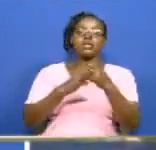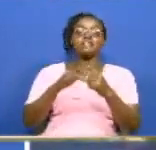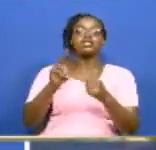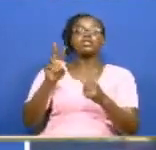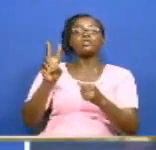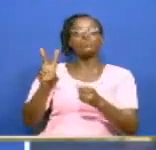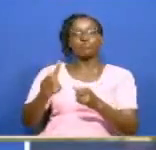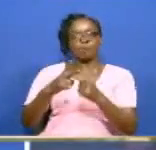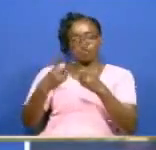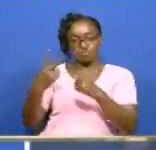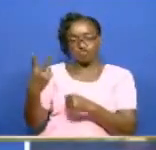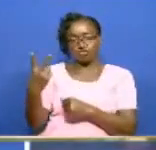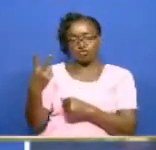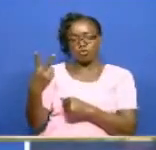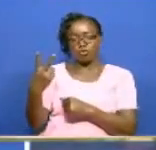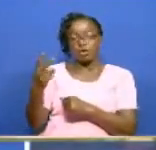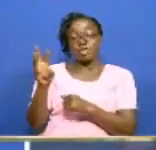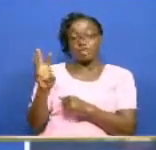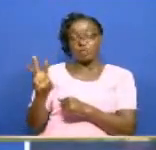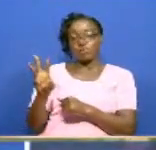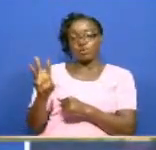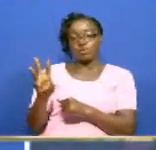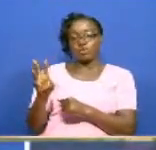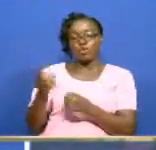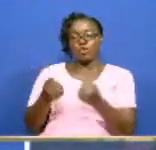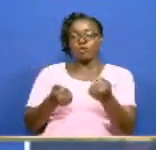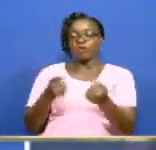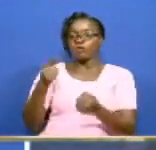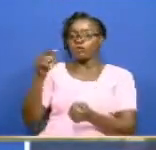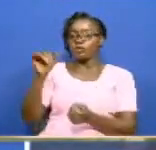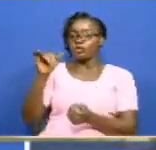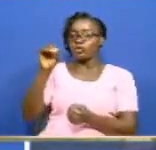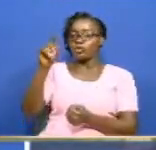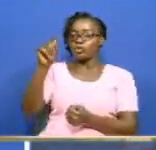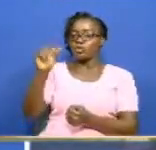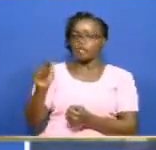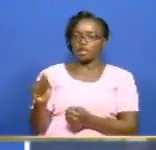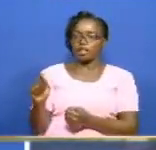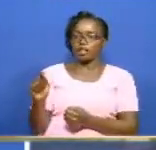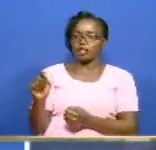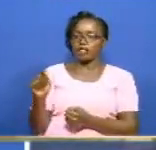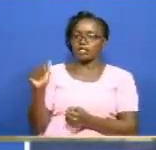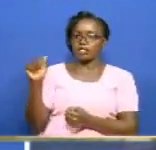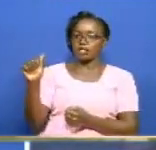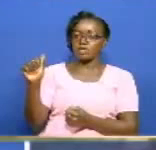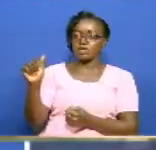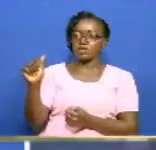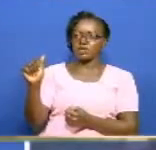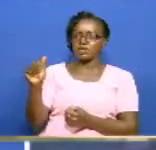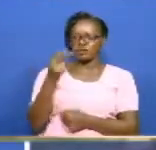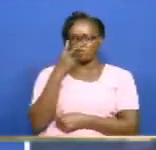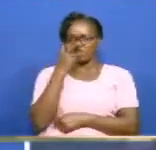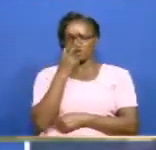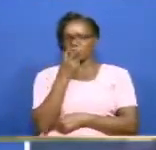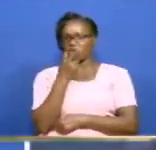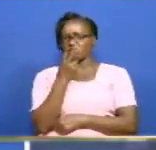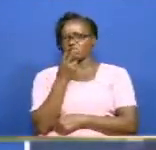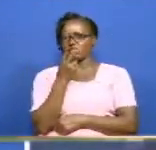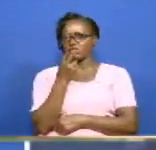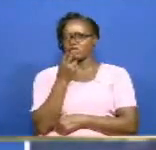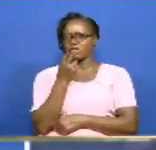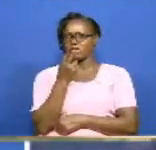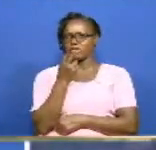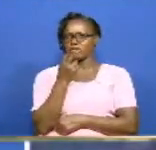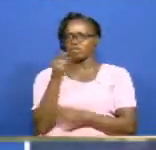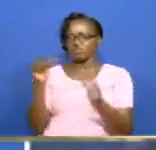KBW 182W, Toyota Fielder in Chemel roundabout. So I became suspicious